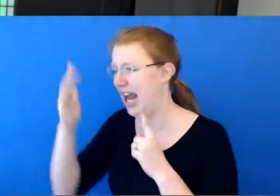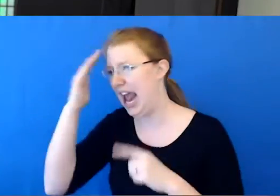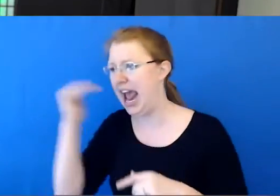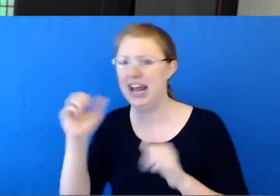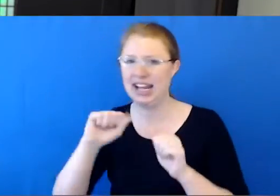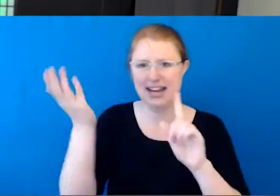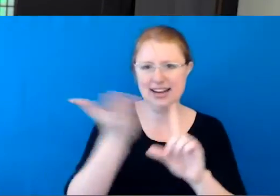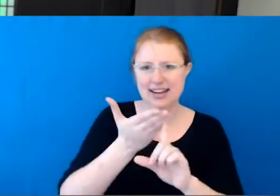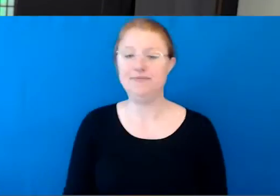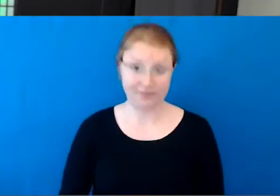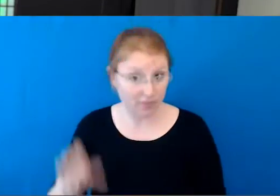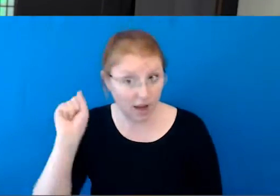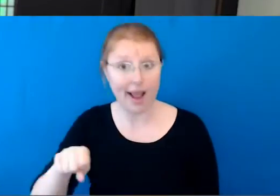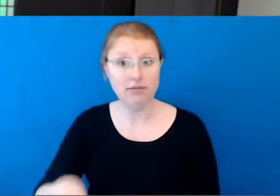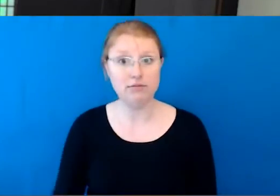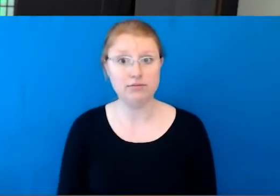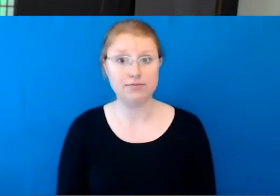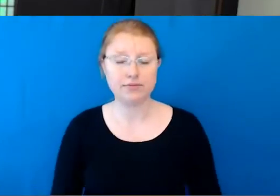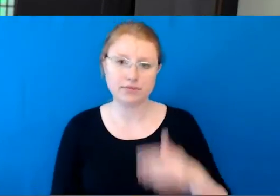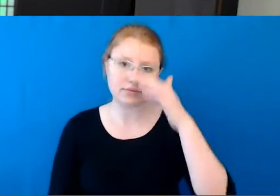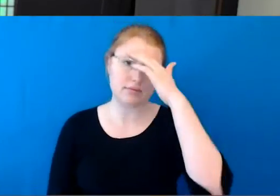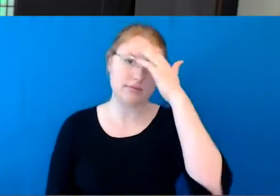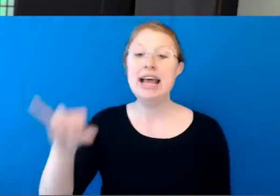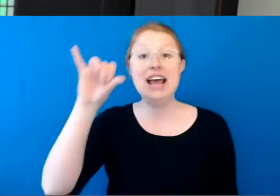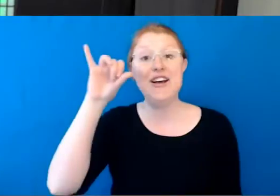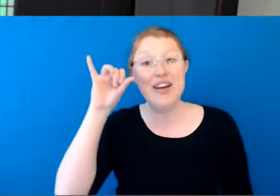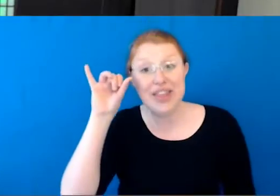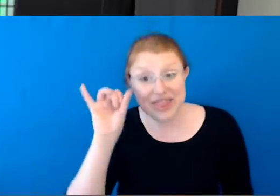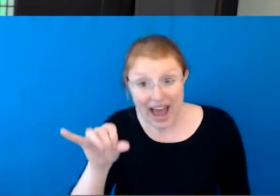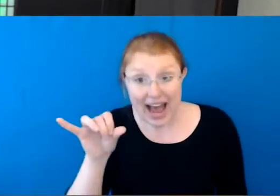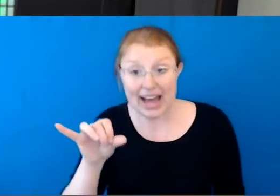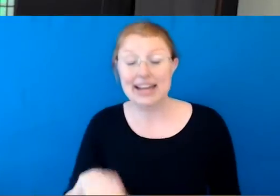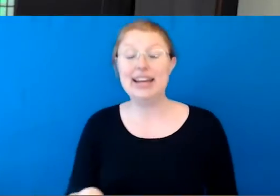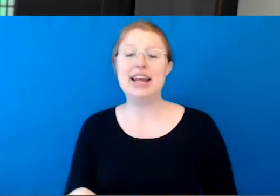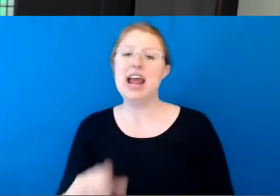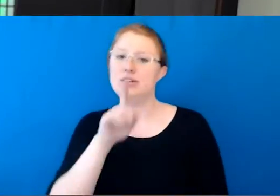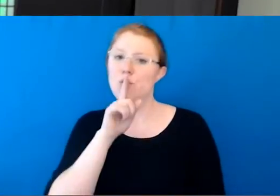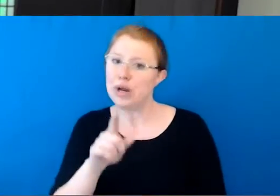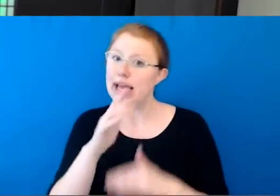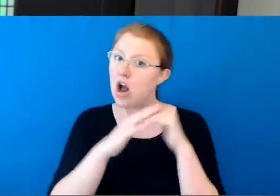head whichever way she wants to. And this is true. It is true. And